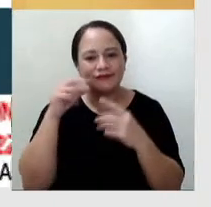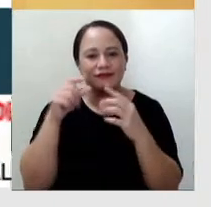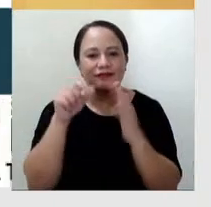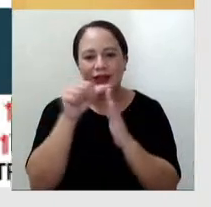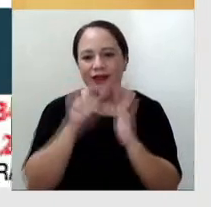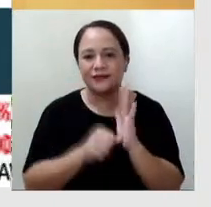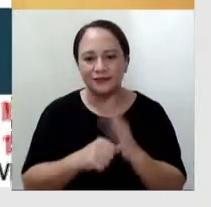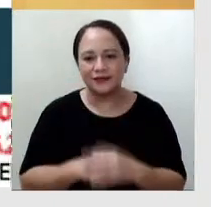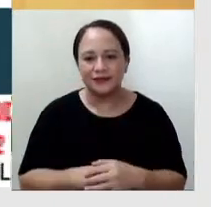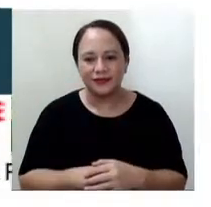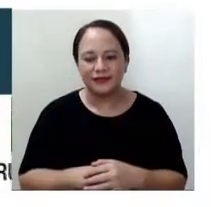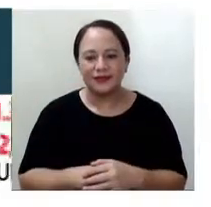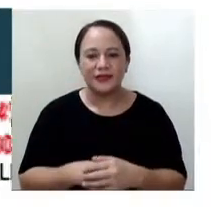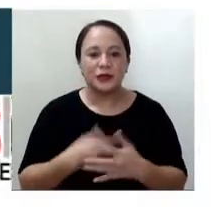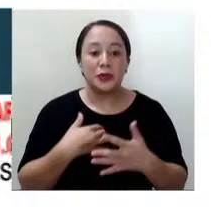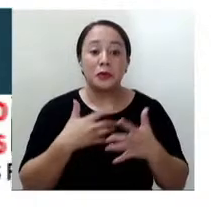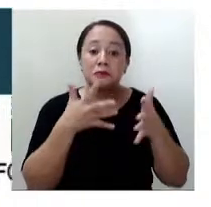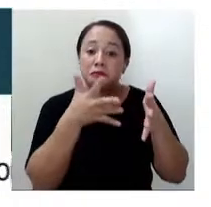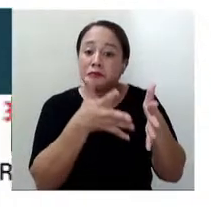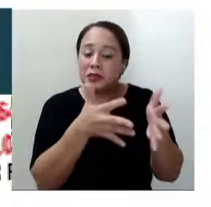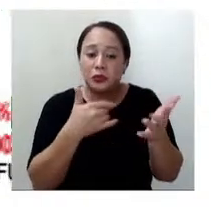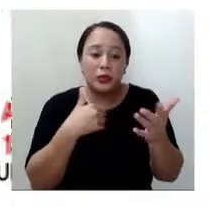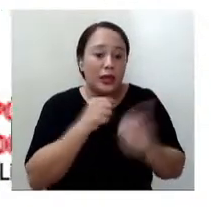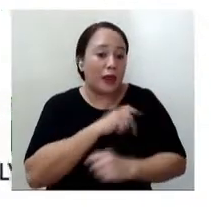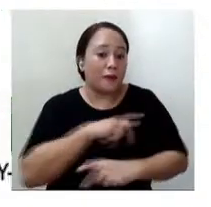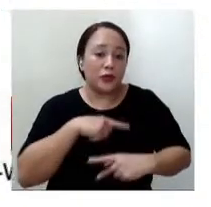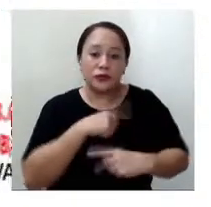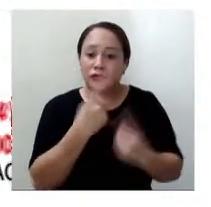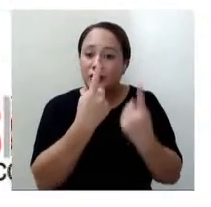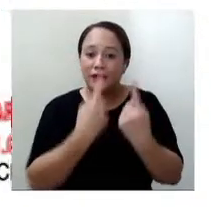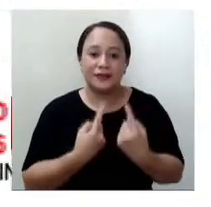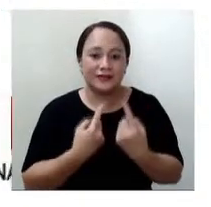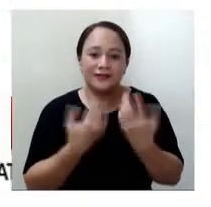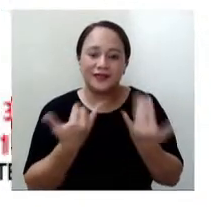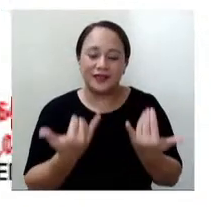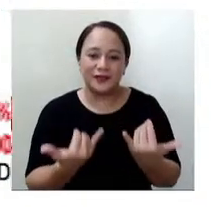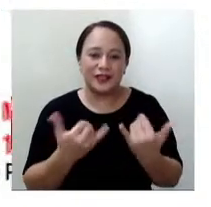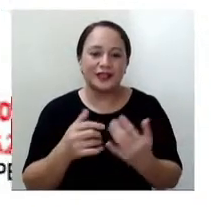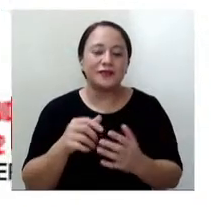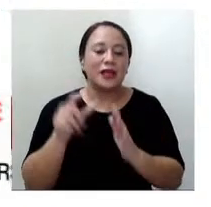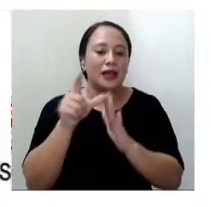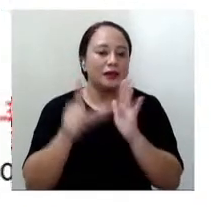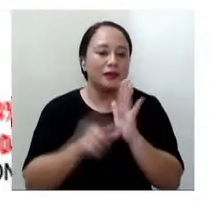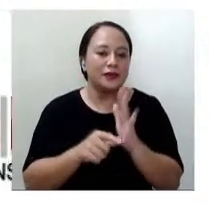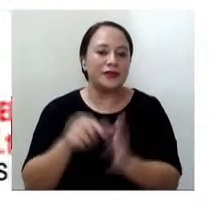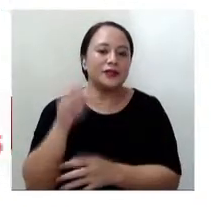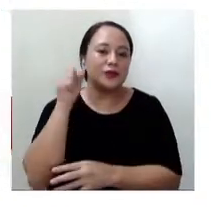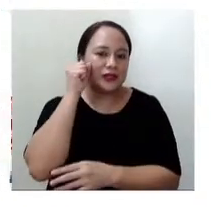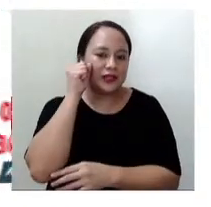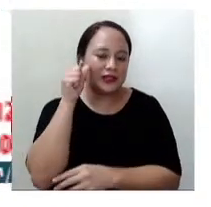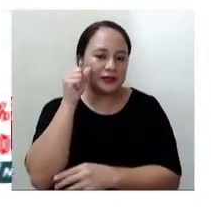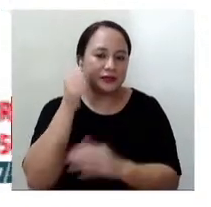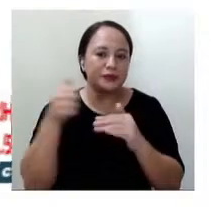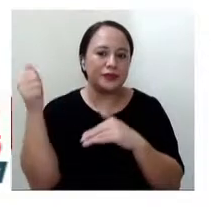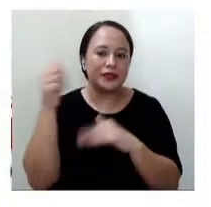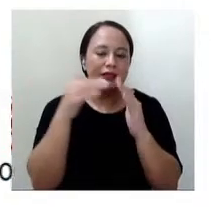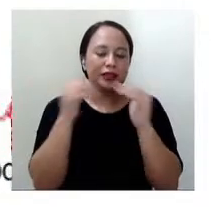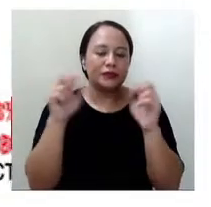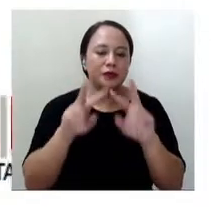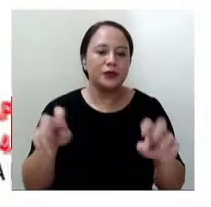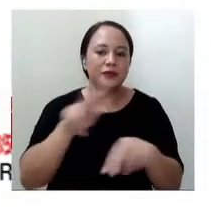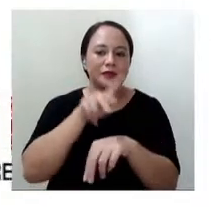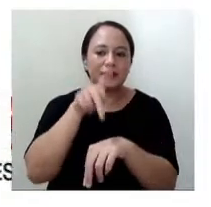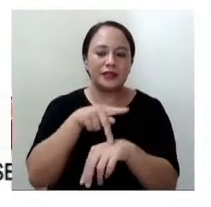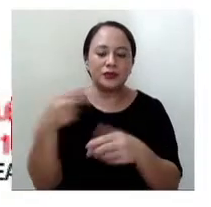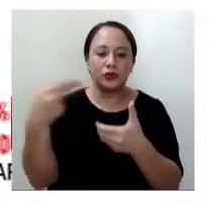All right, we're going to have to leave it at that. We appreciate you taking our call. Attorney Suzanne Adley, sure. High-level Commissioner of Investigate PH, joining us